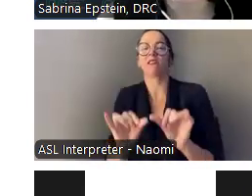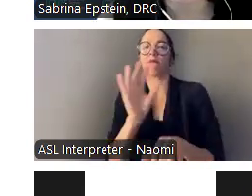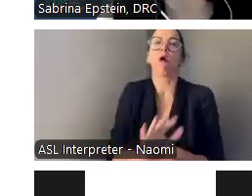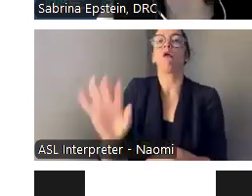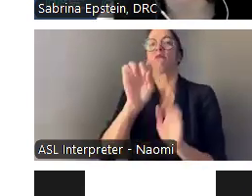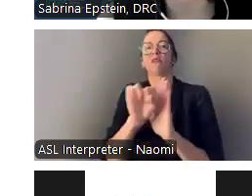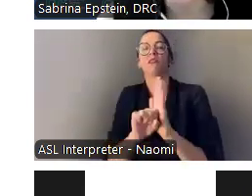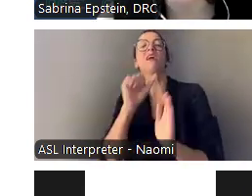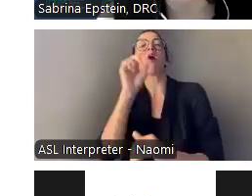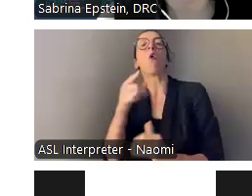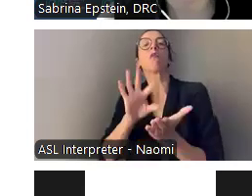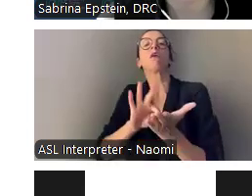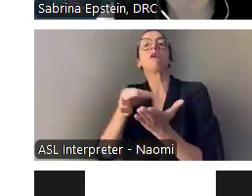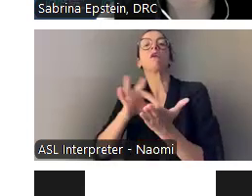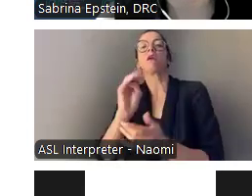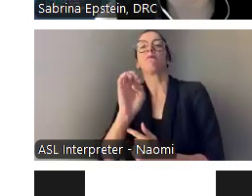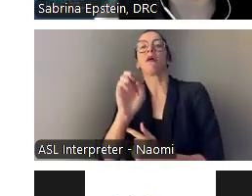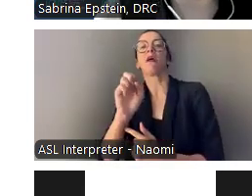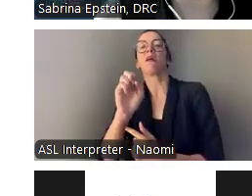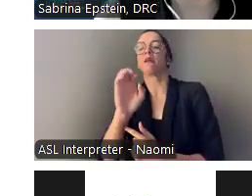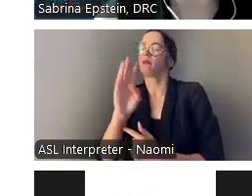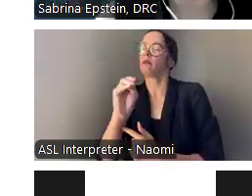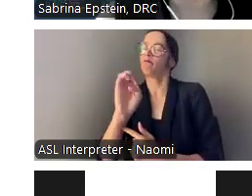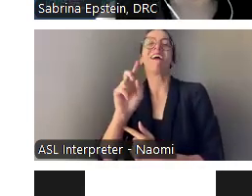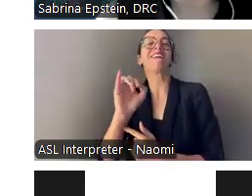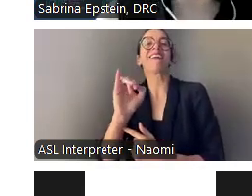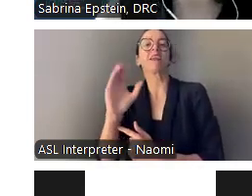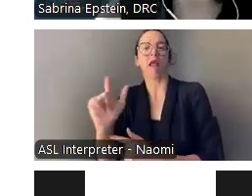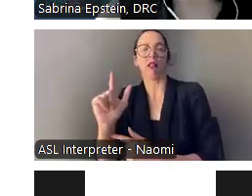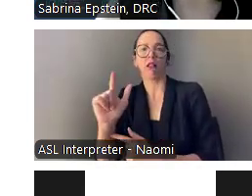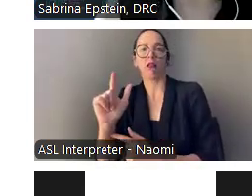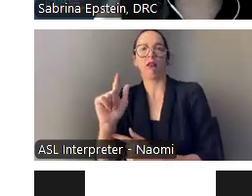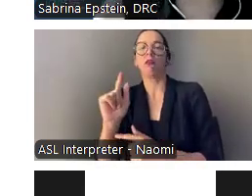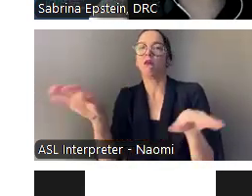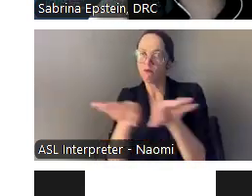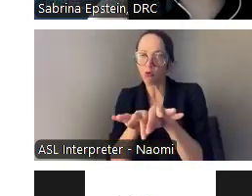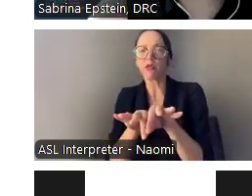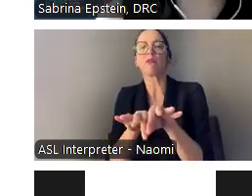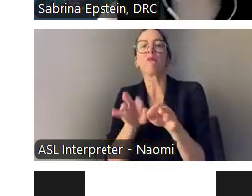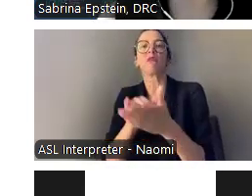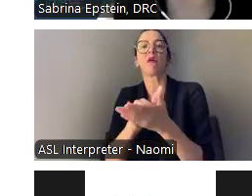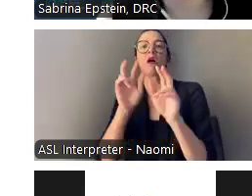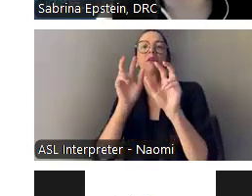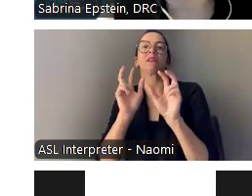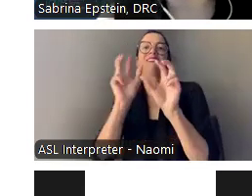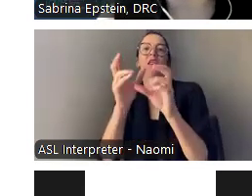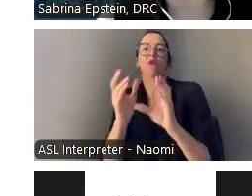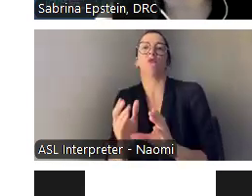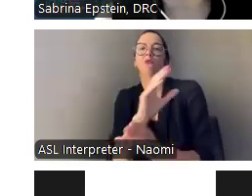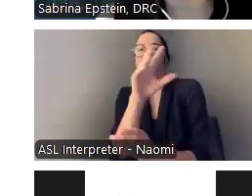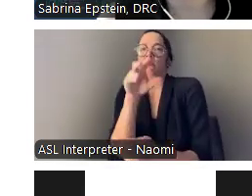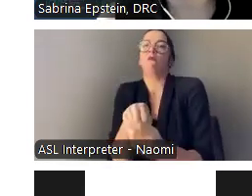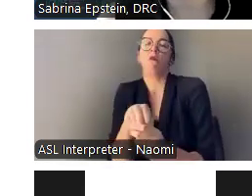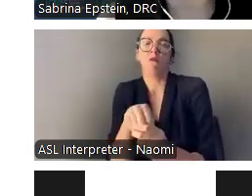input throughout the rollout of the quality measures to ensure transparency and also to make them as effective as